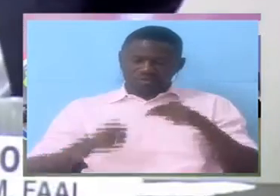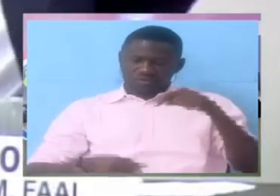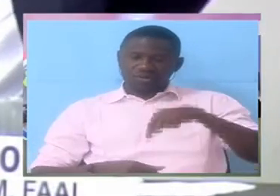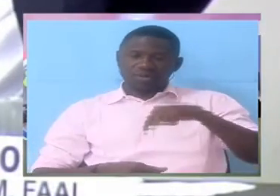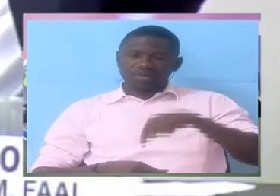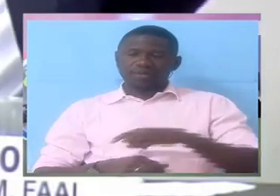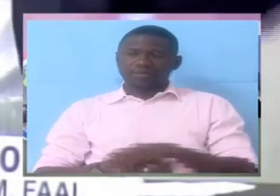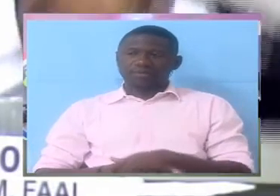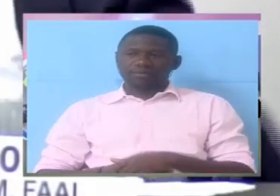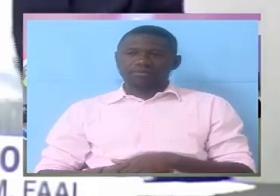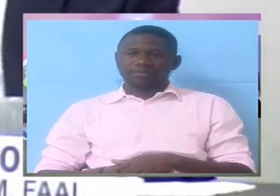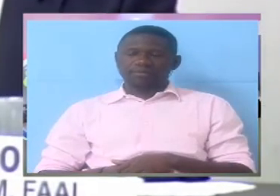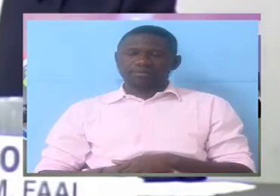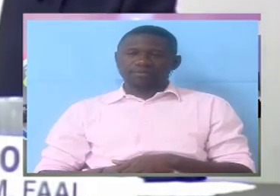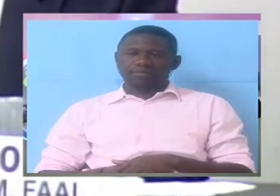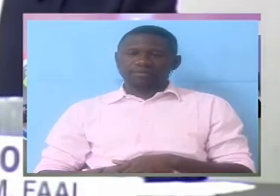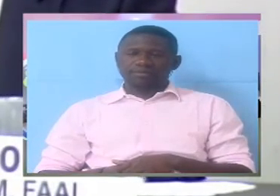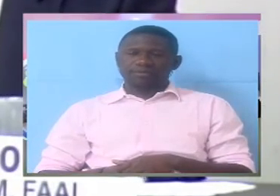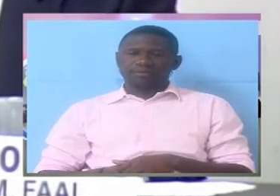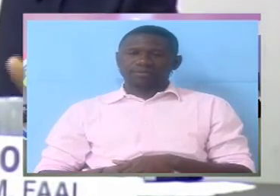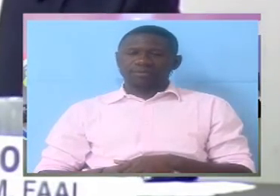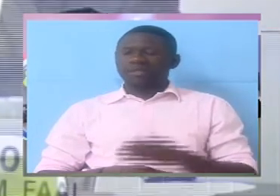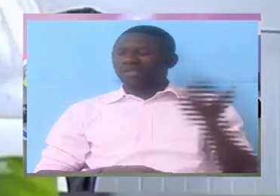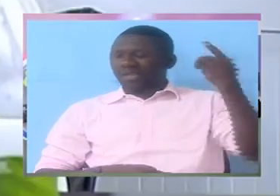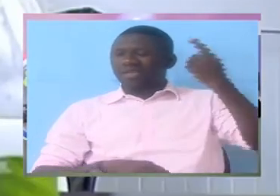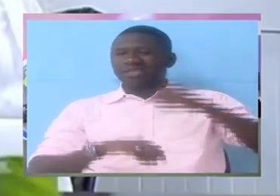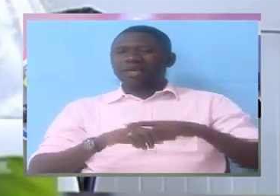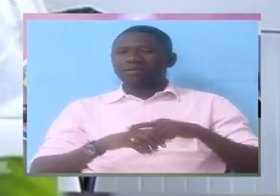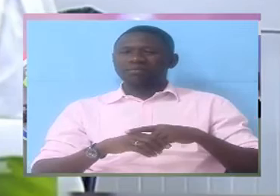That time was impunity, today is accountability.